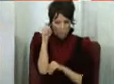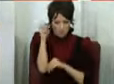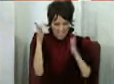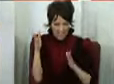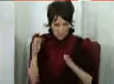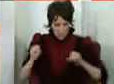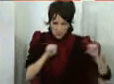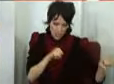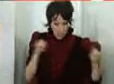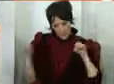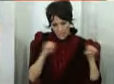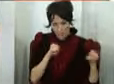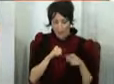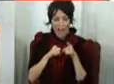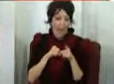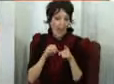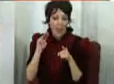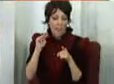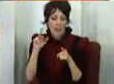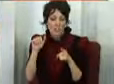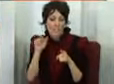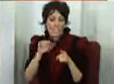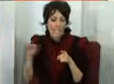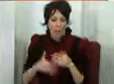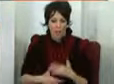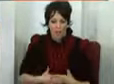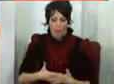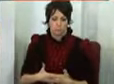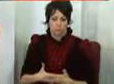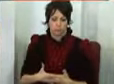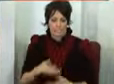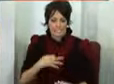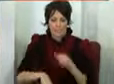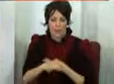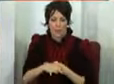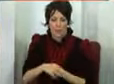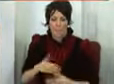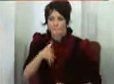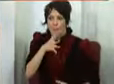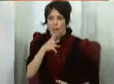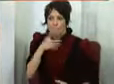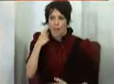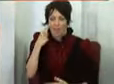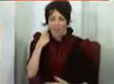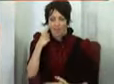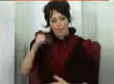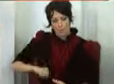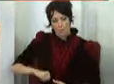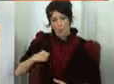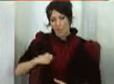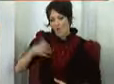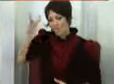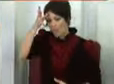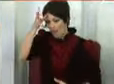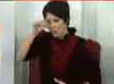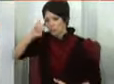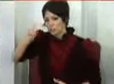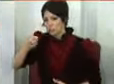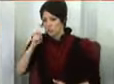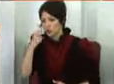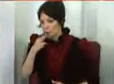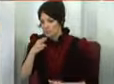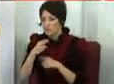and Martina, the famous lesbian surrogate mother. I figured the proud papas of the story, Joseph and his